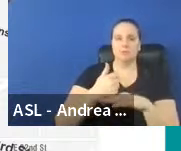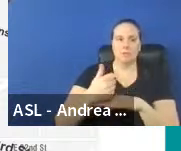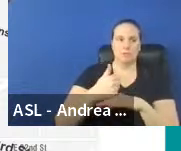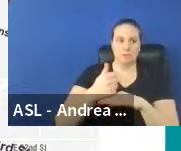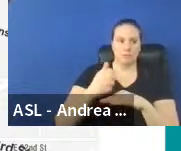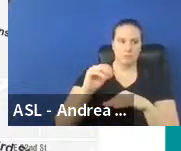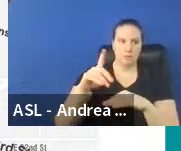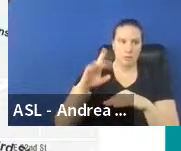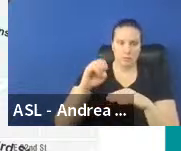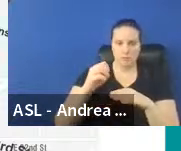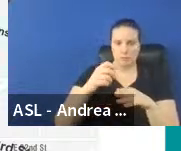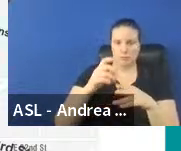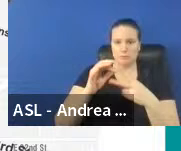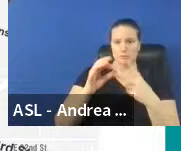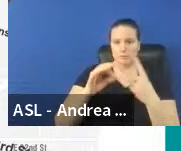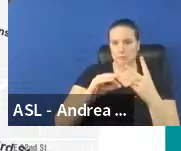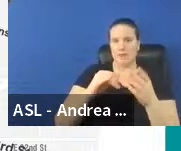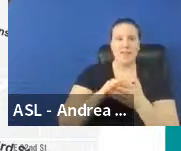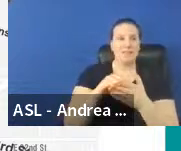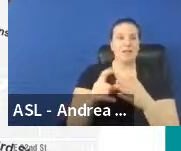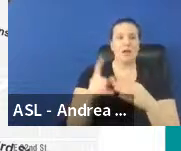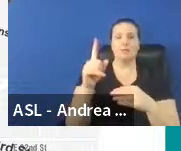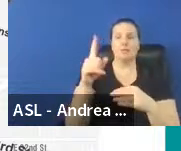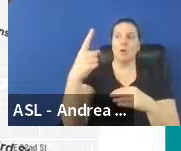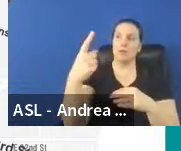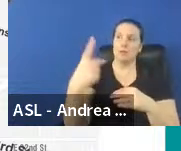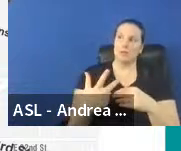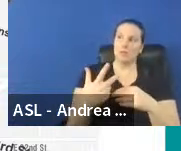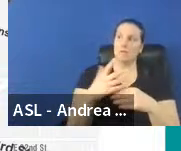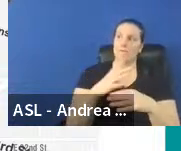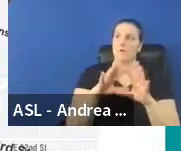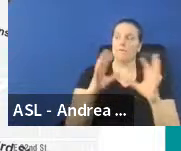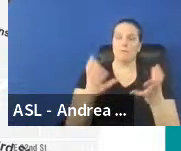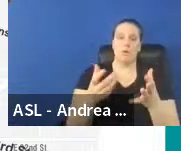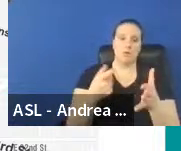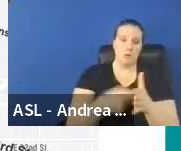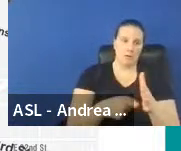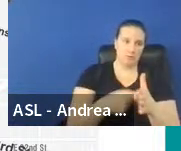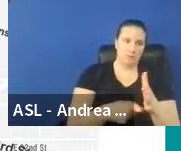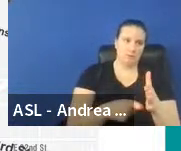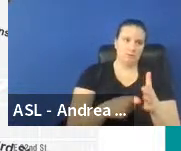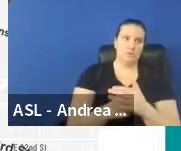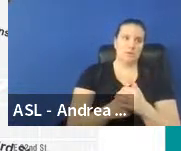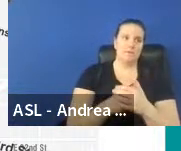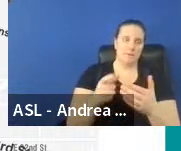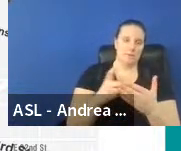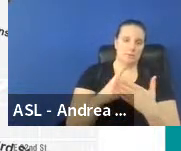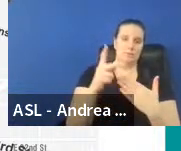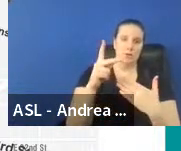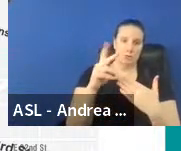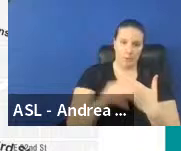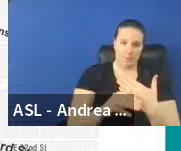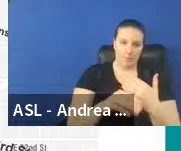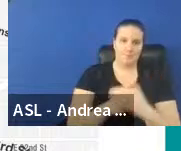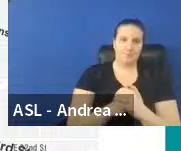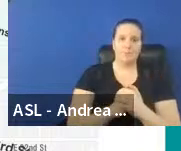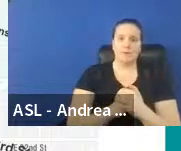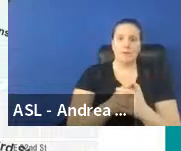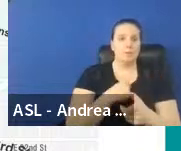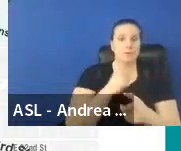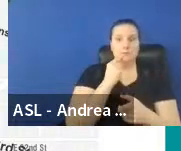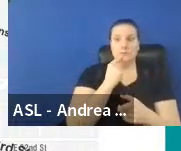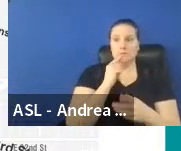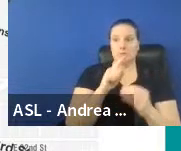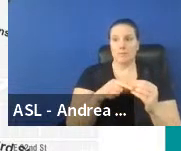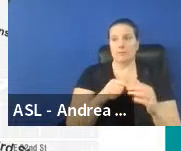the transit mode will be up to 1/3 of the overall cost of this program. So we are serious